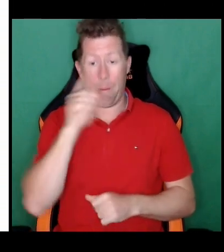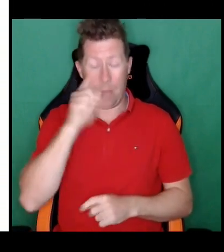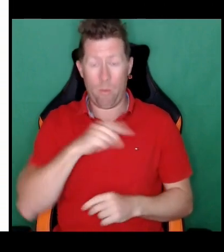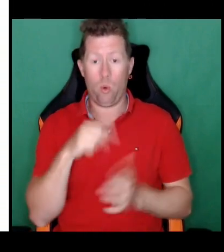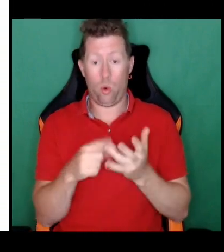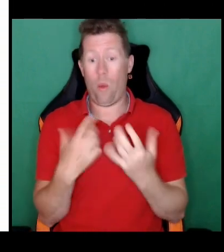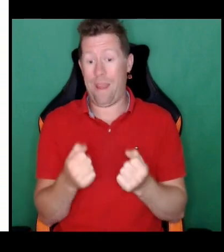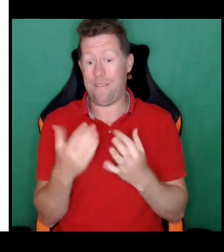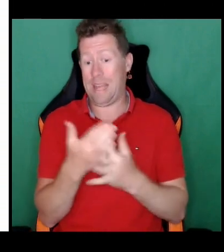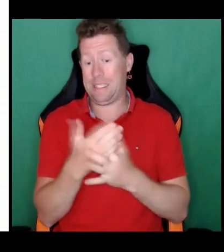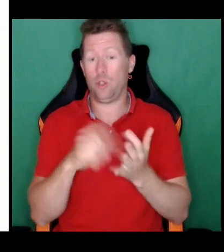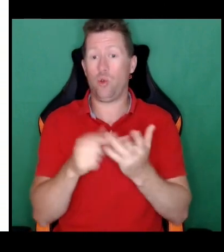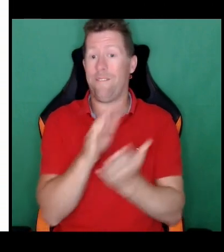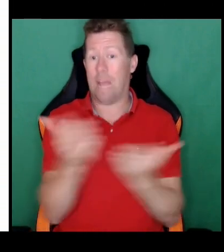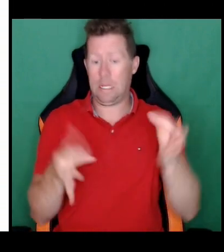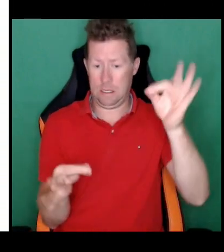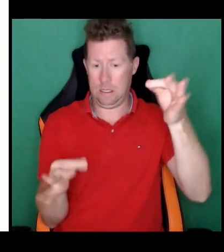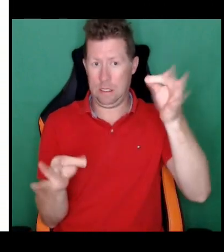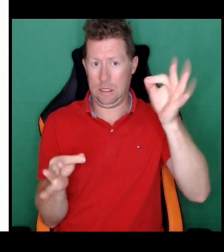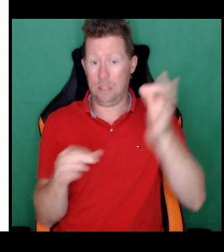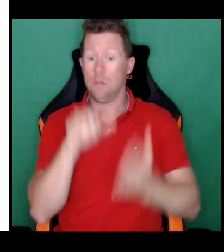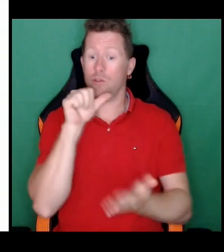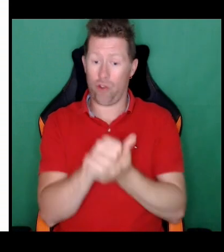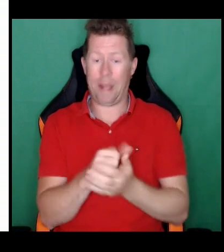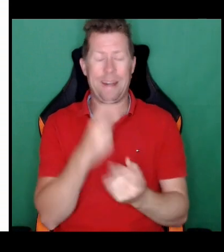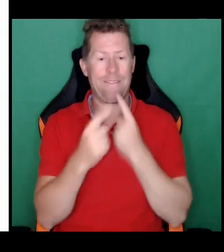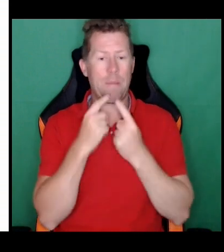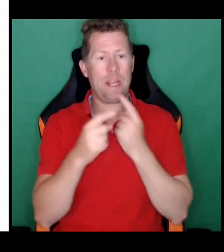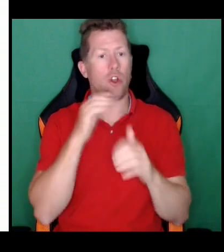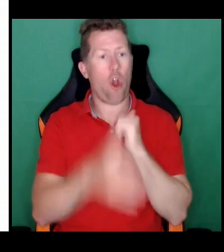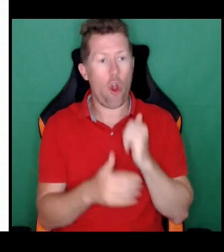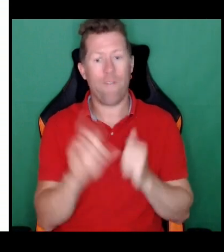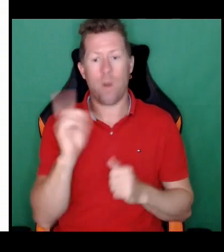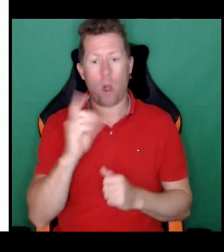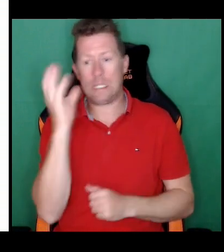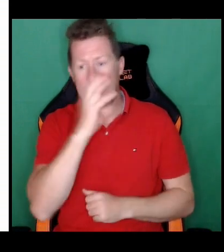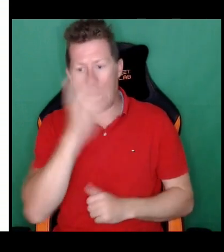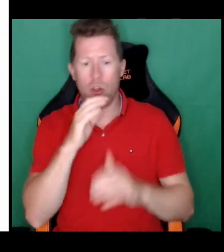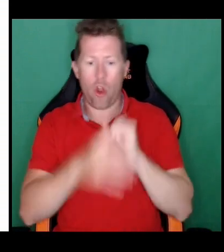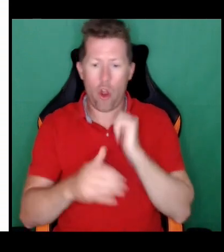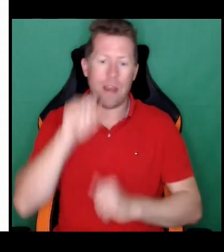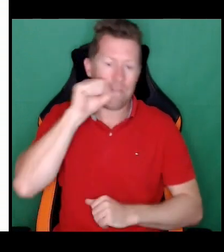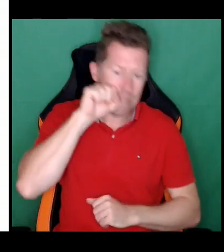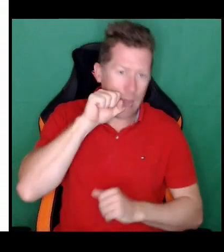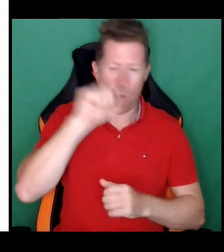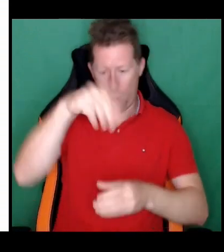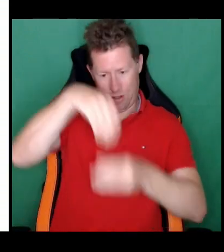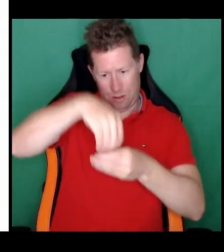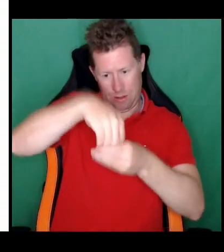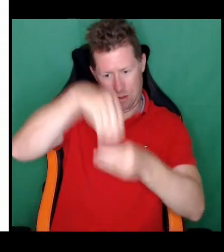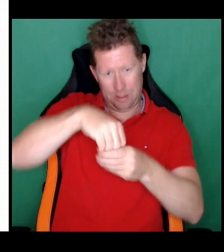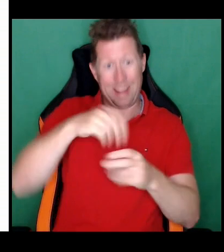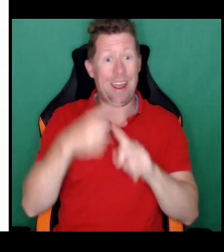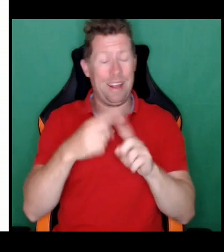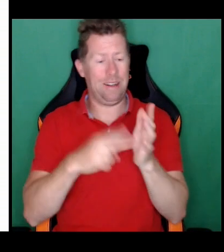to facts and the correct information about vaping harms, vaping contents, and importantly about nicotine